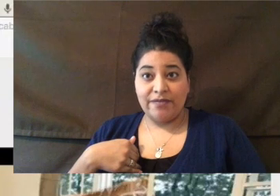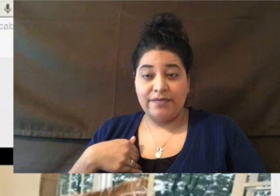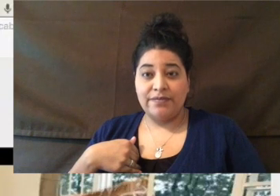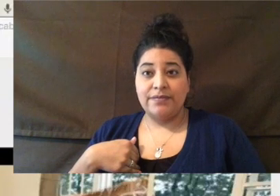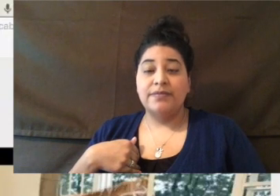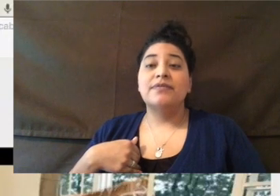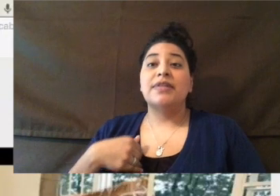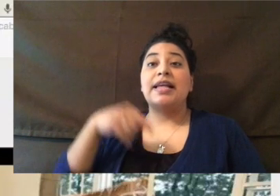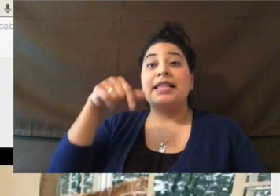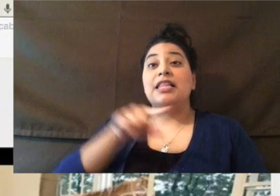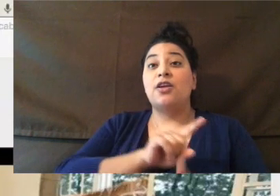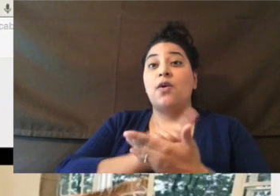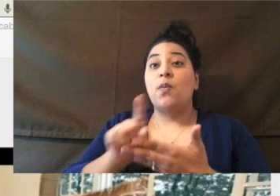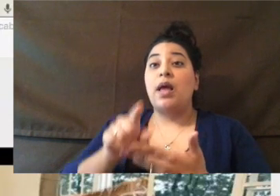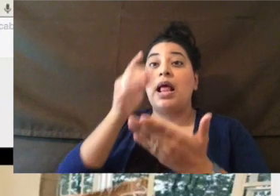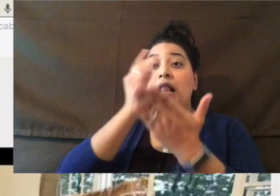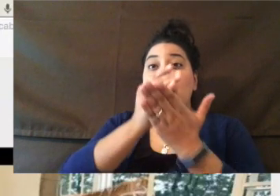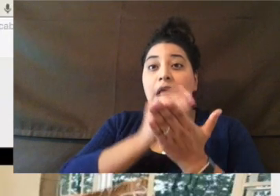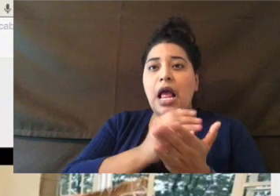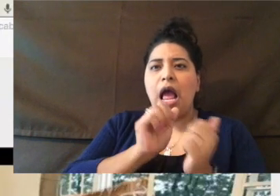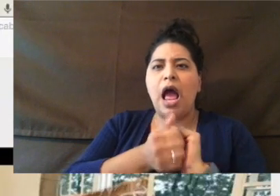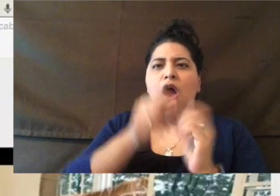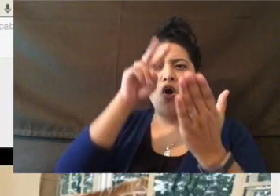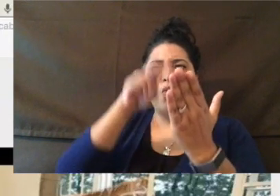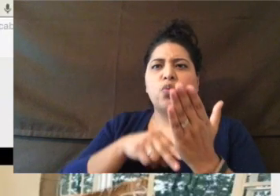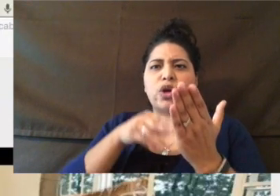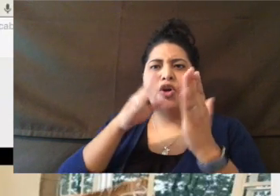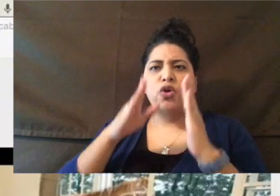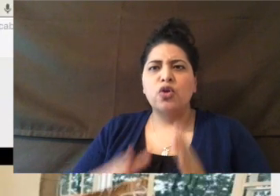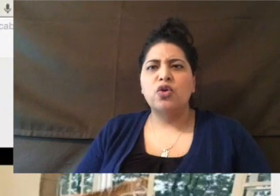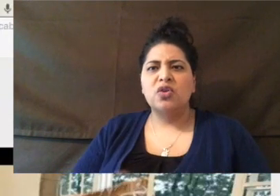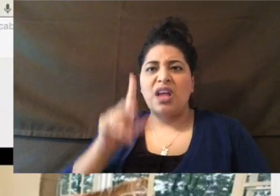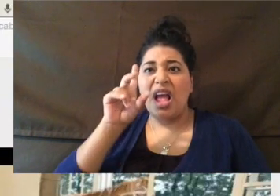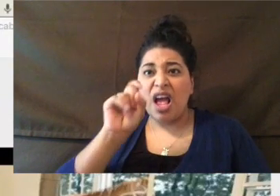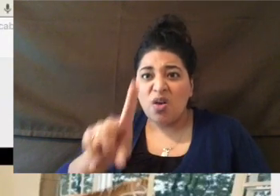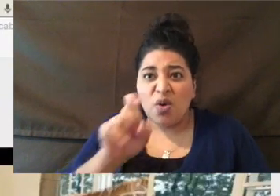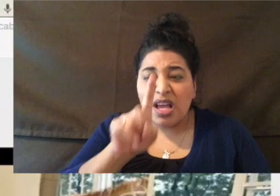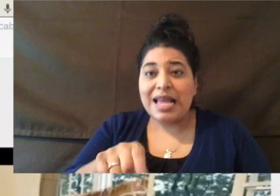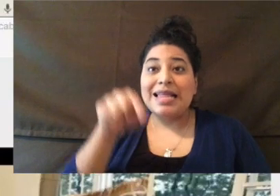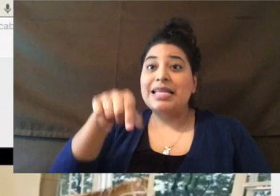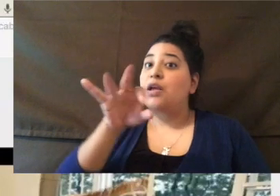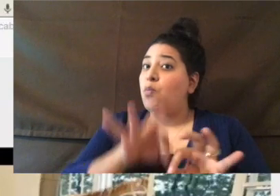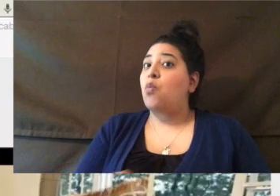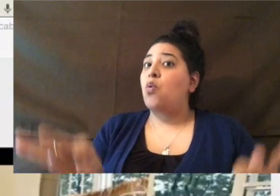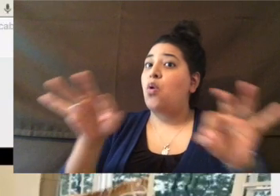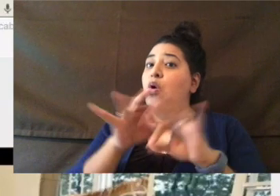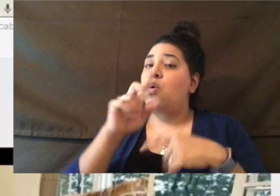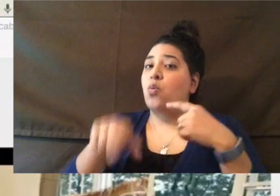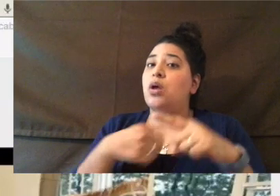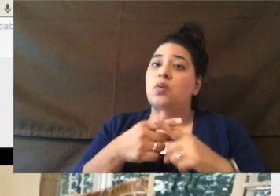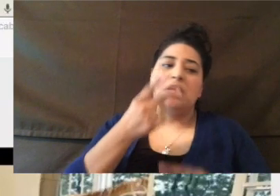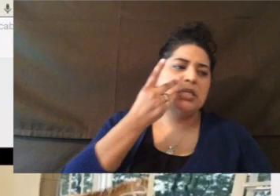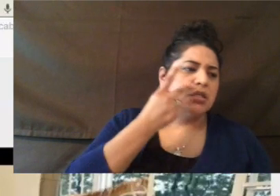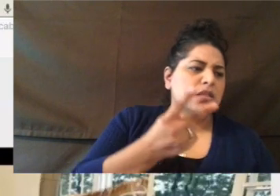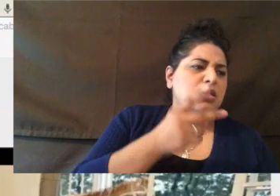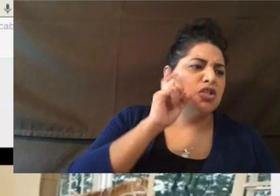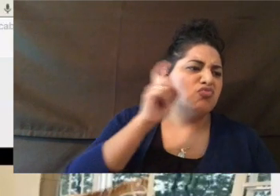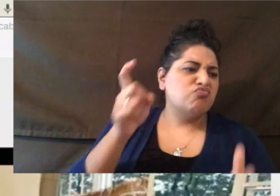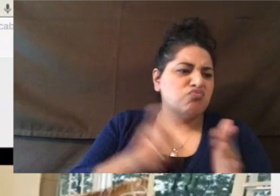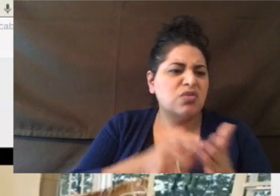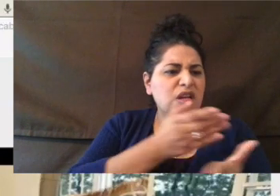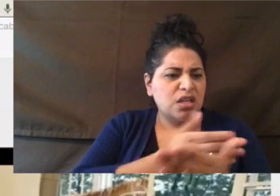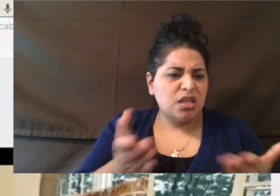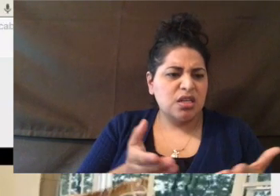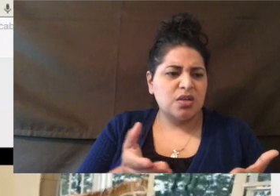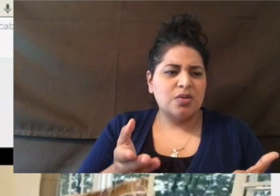how readers ask questions, this is really the most important box. So after we see and notice things, what does that make